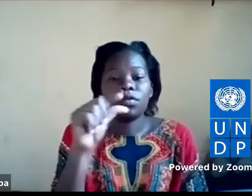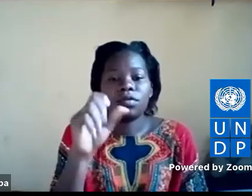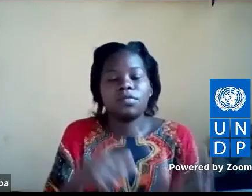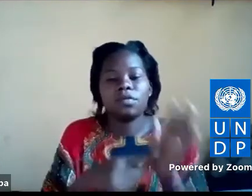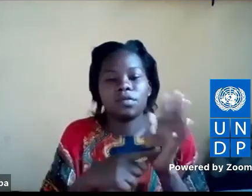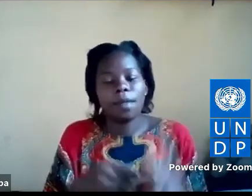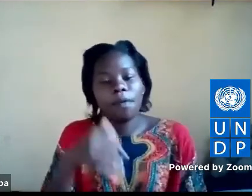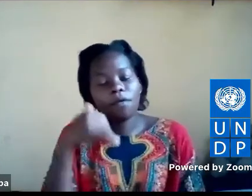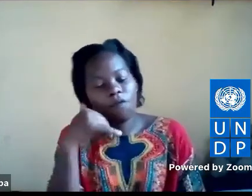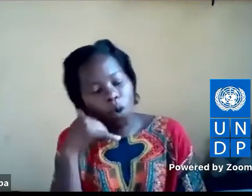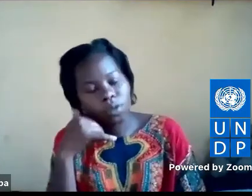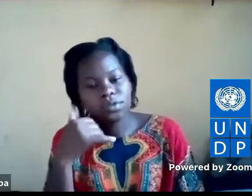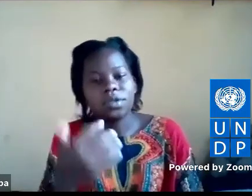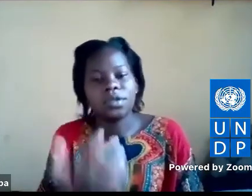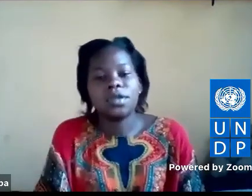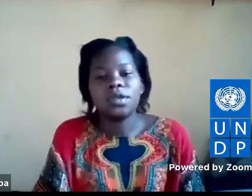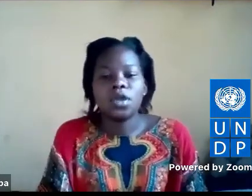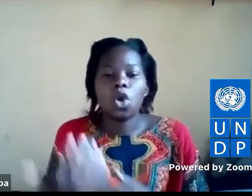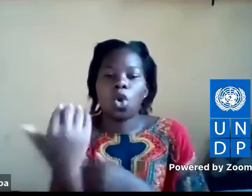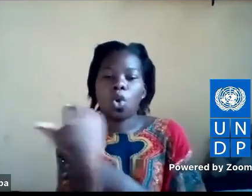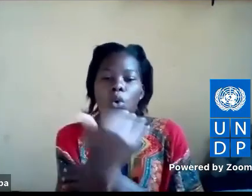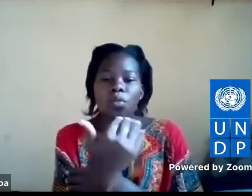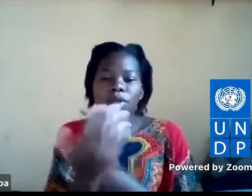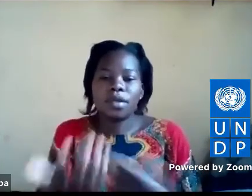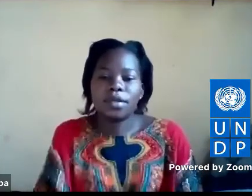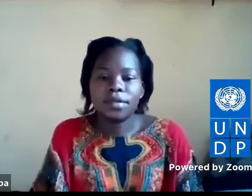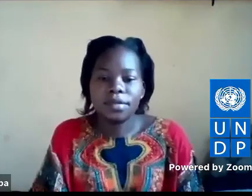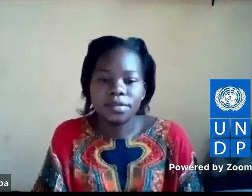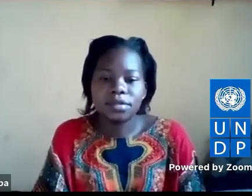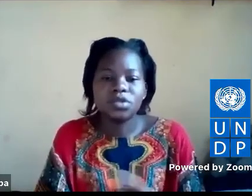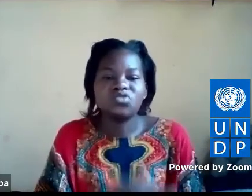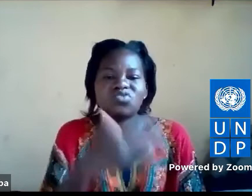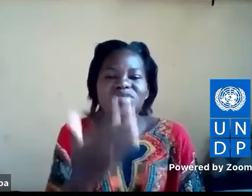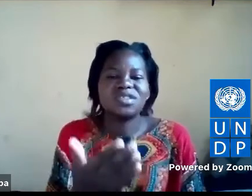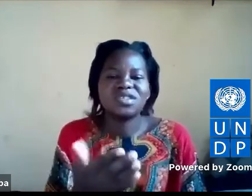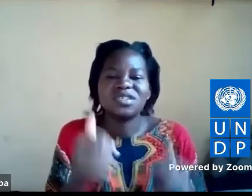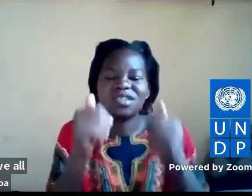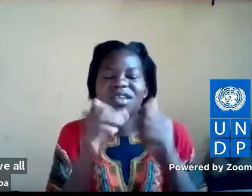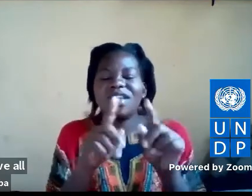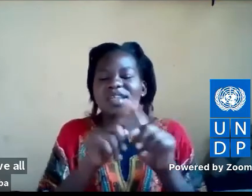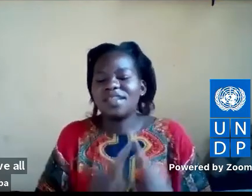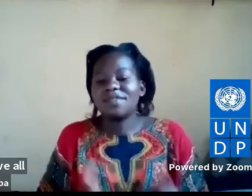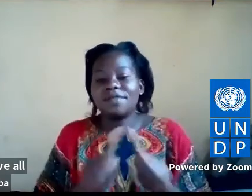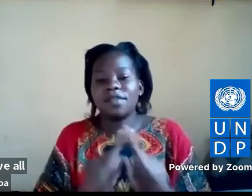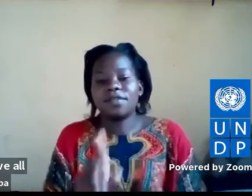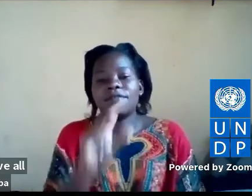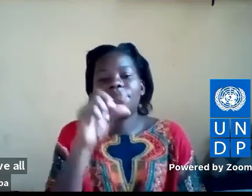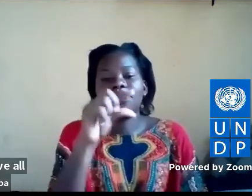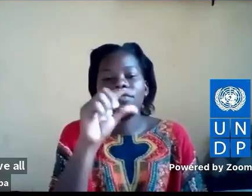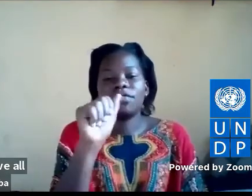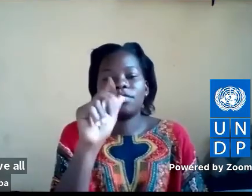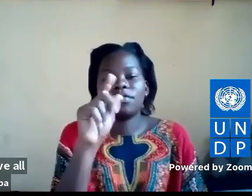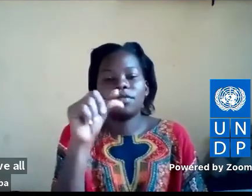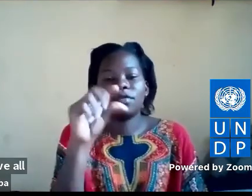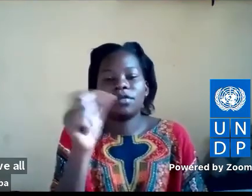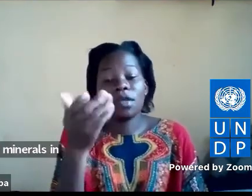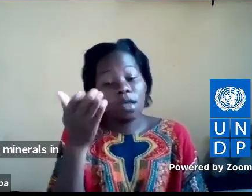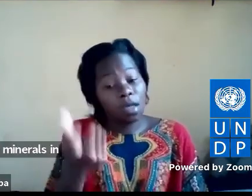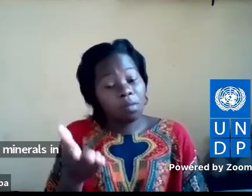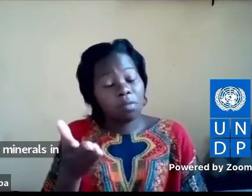computers, screens, in any gadget. And we have all these minerals in Uganda. That's